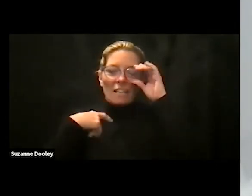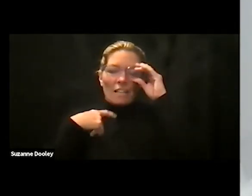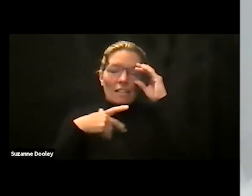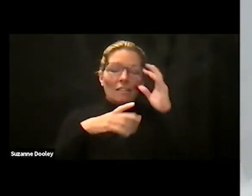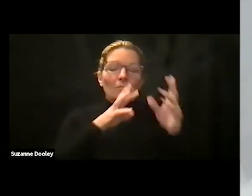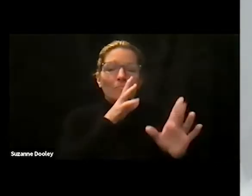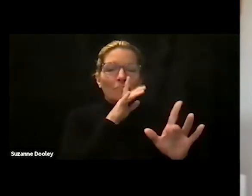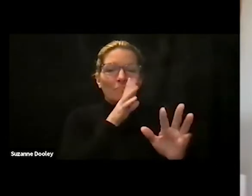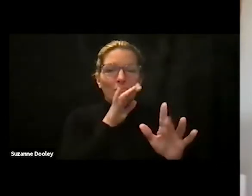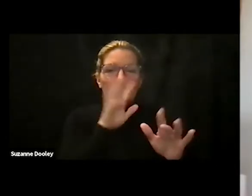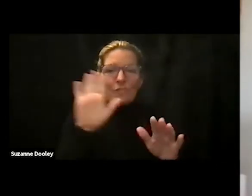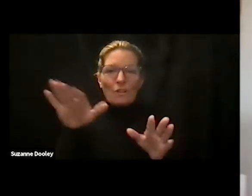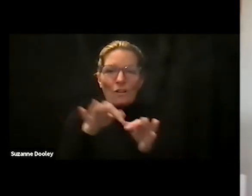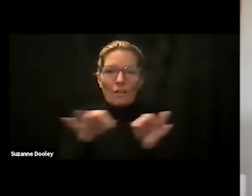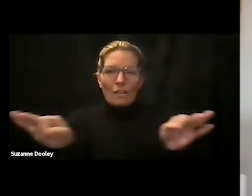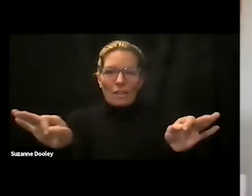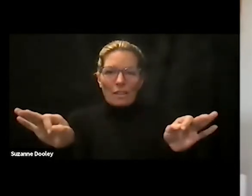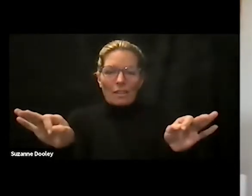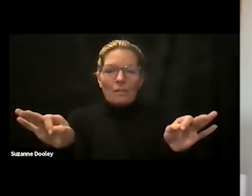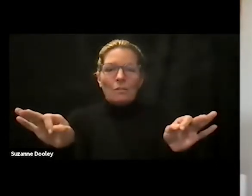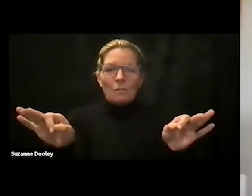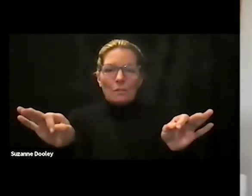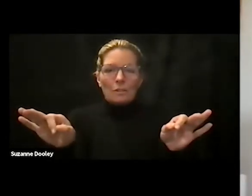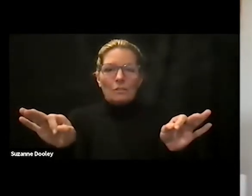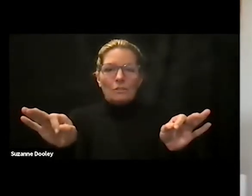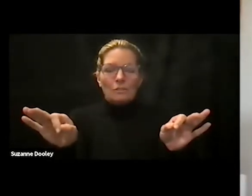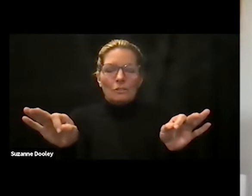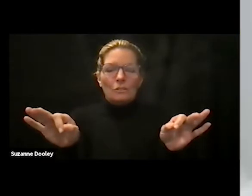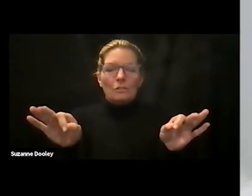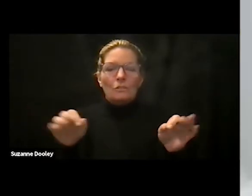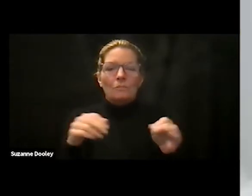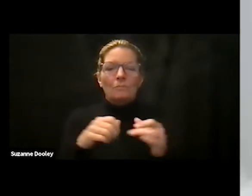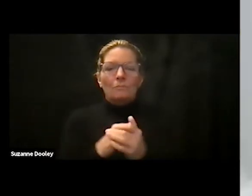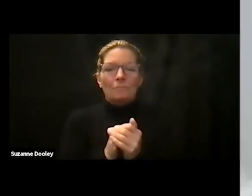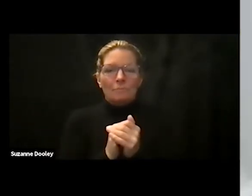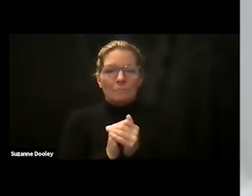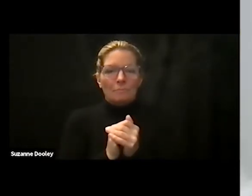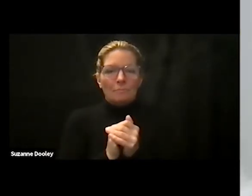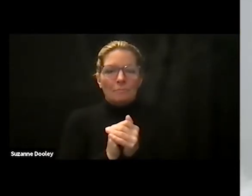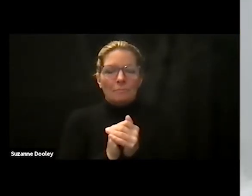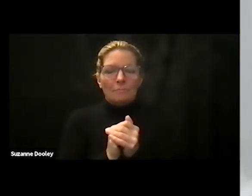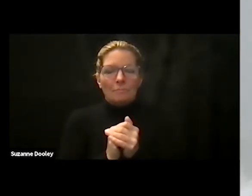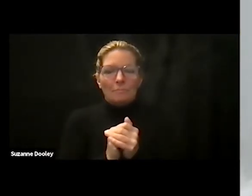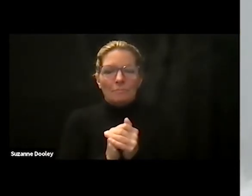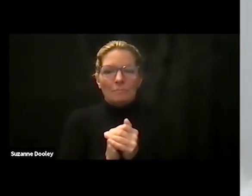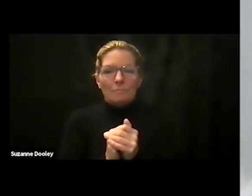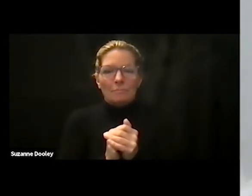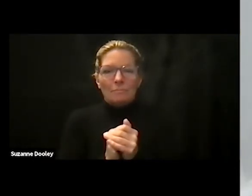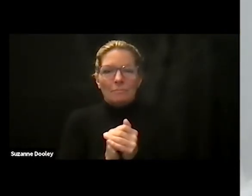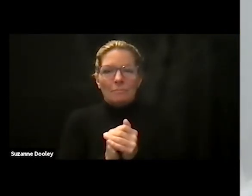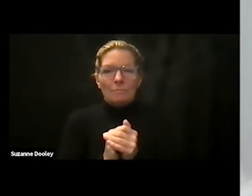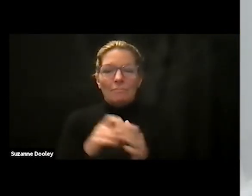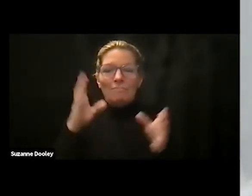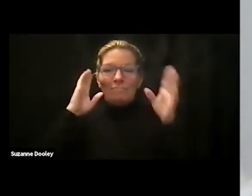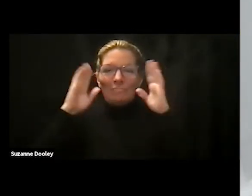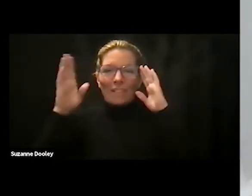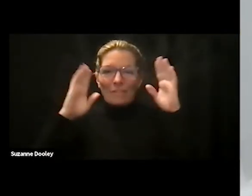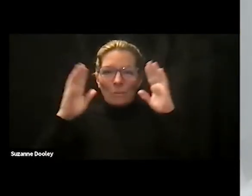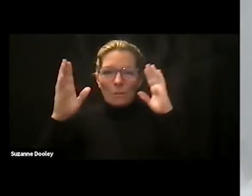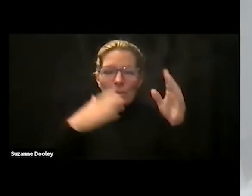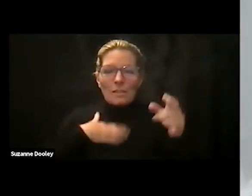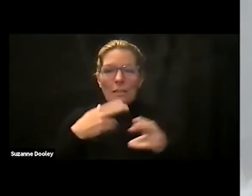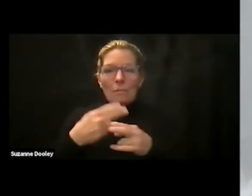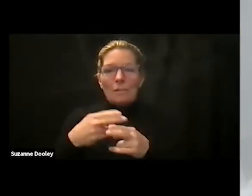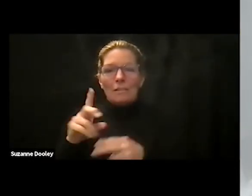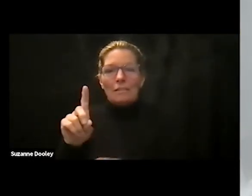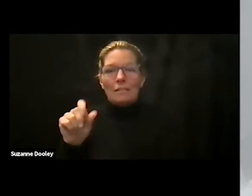Sigili Swagwek, Daisee Nyunget, Anawal, Niwagi Velota, Anayate Aga, Niwagu Hujota. Hi everyone, my name is